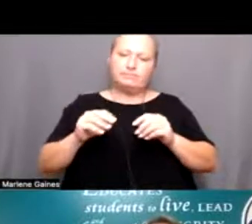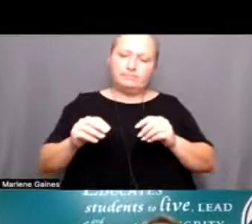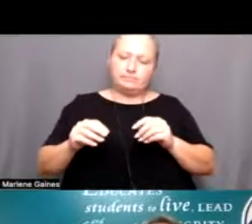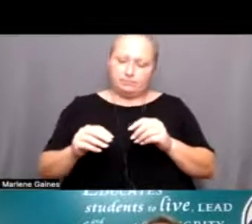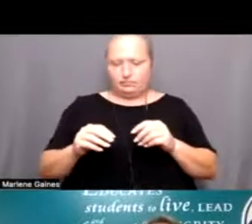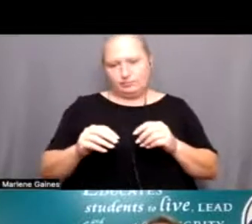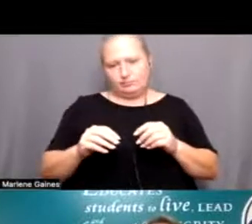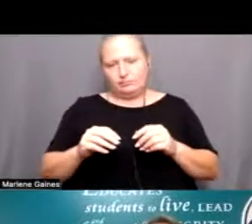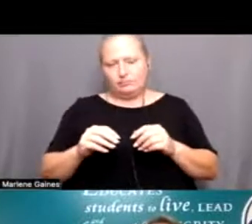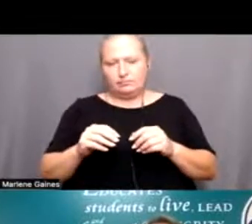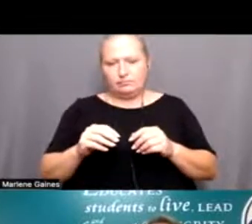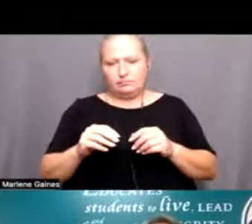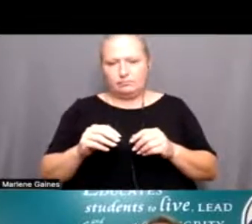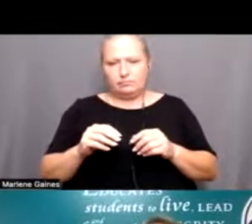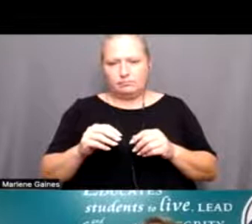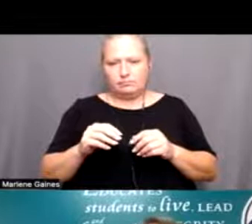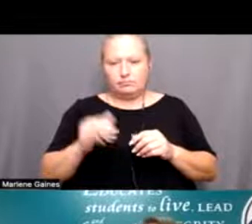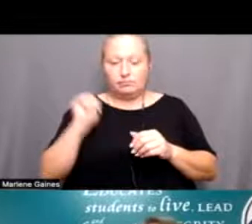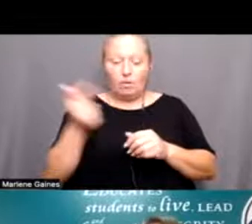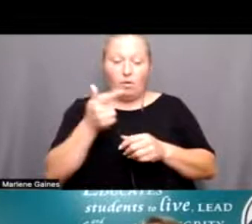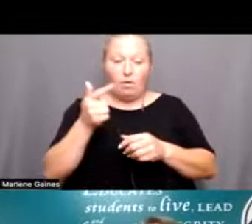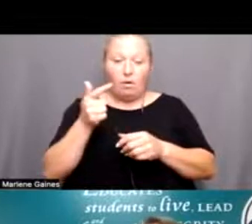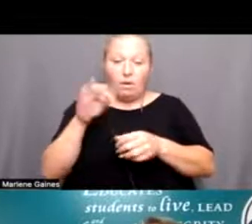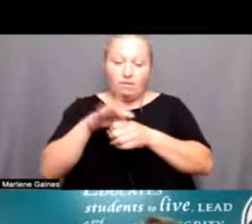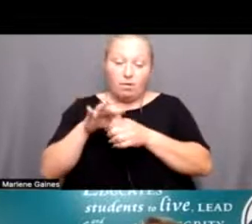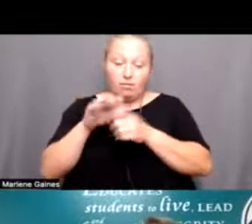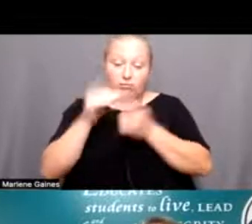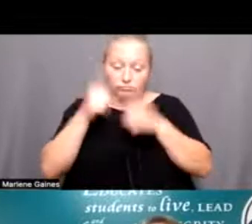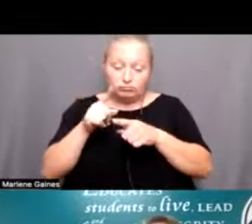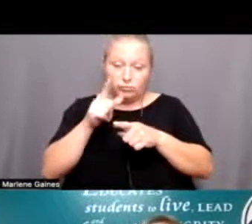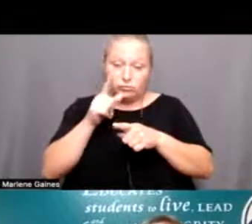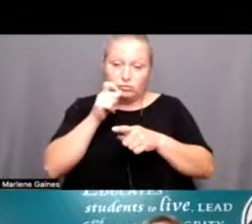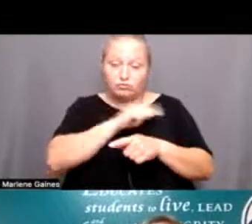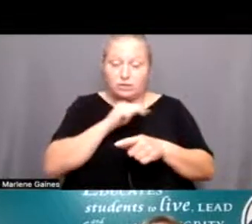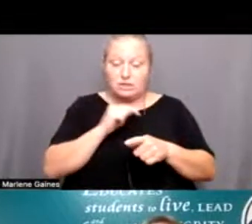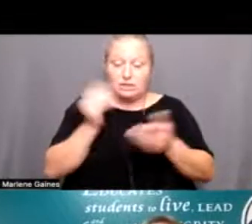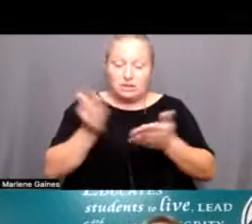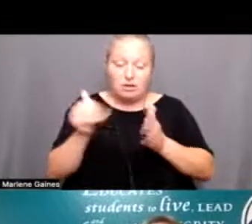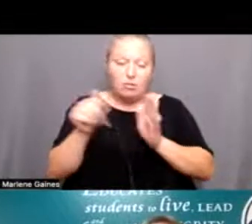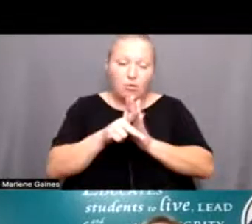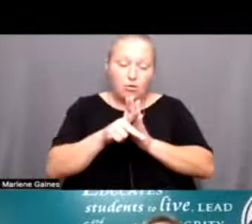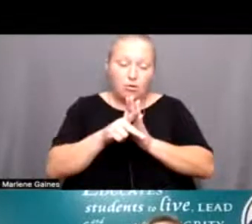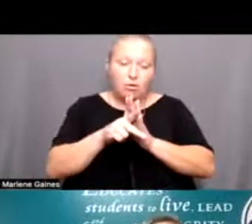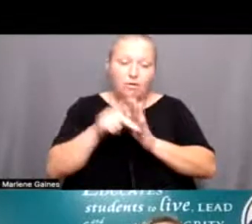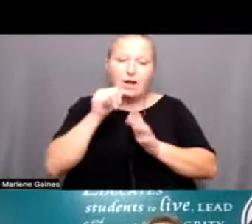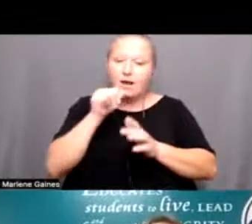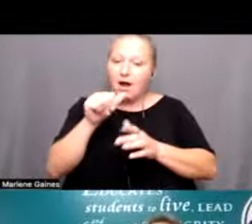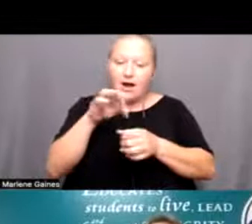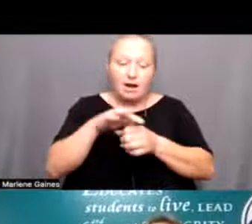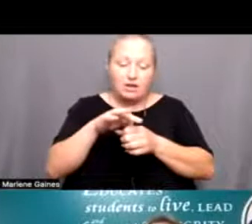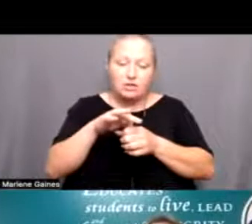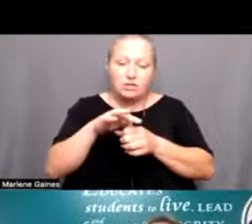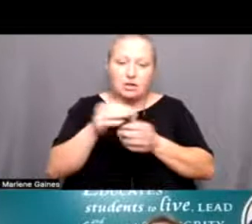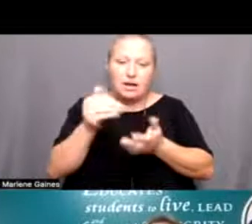This is so by a unanimous vote of all trustees present to approve and give notice of non-reelection to one